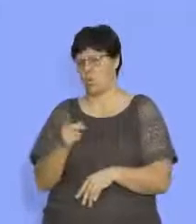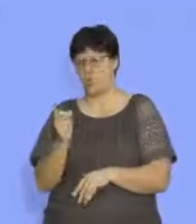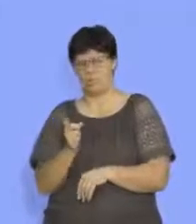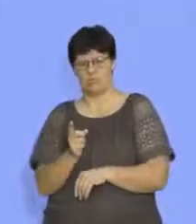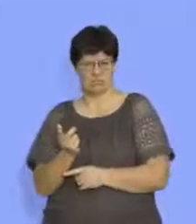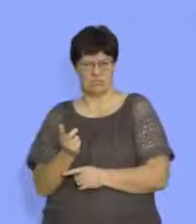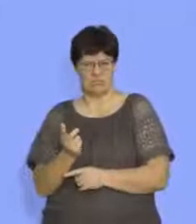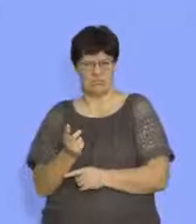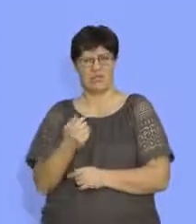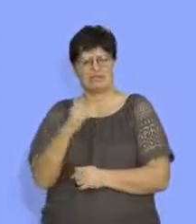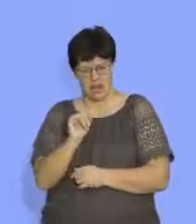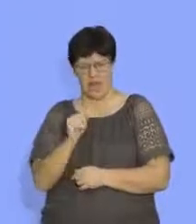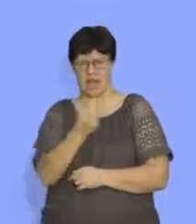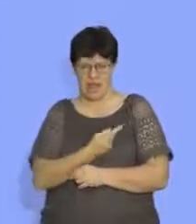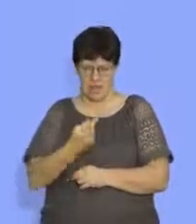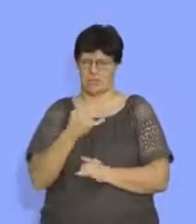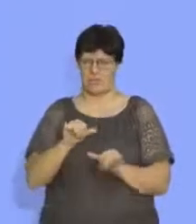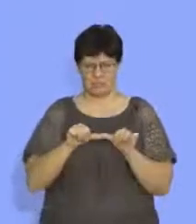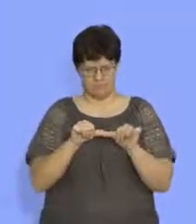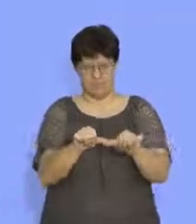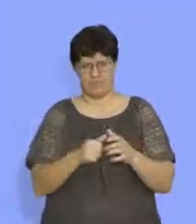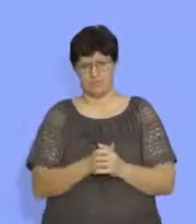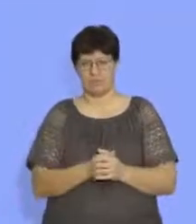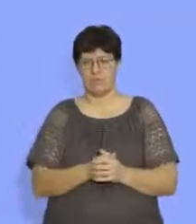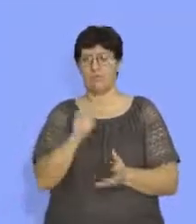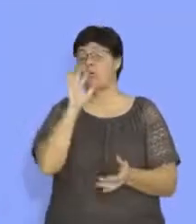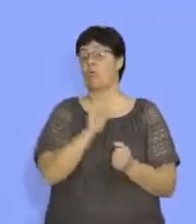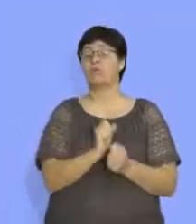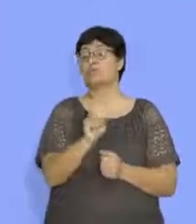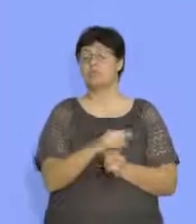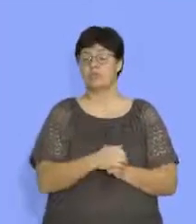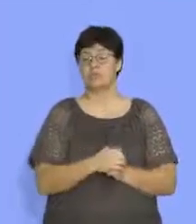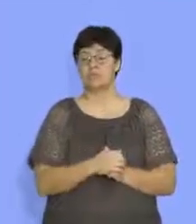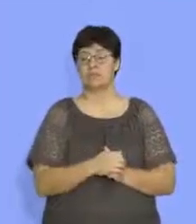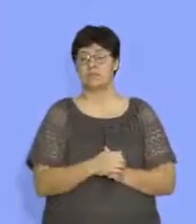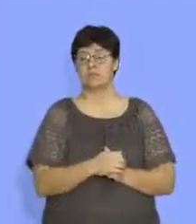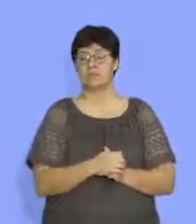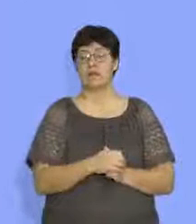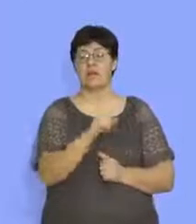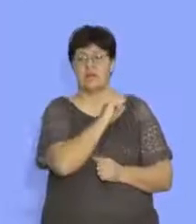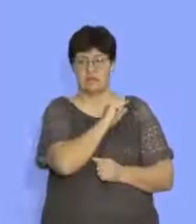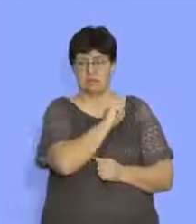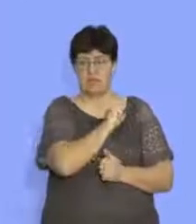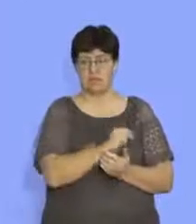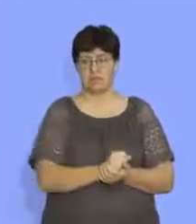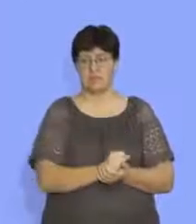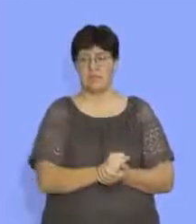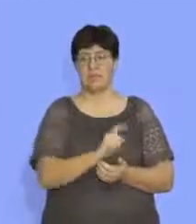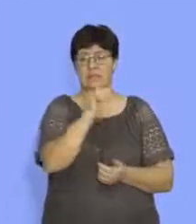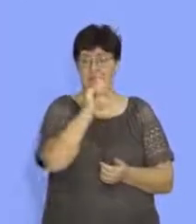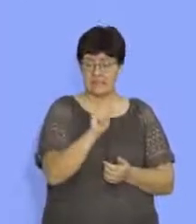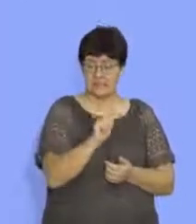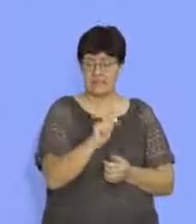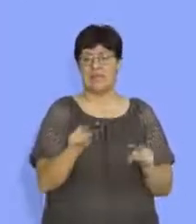now it's minutes or it's seconds. No, it will still be hours. So it means my conclusion will then be,